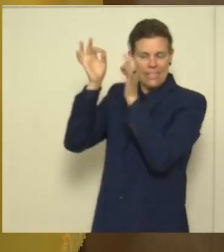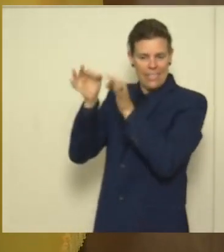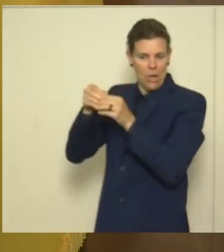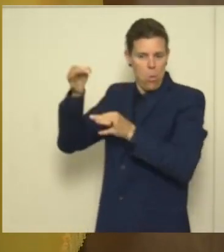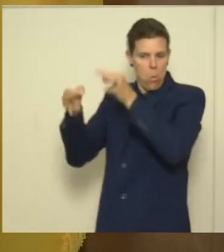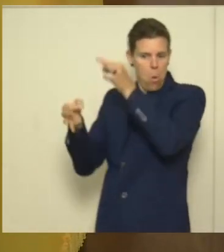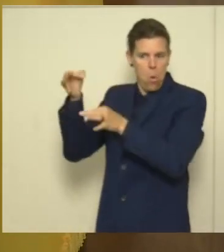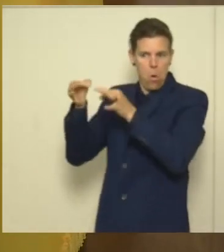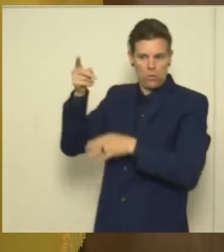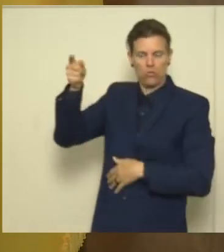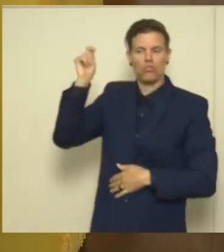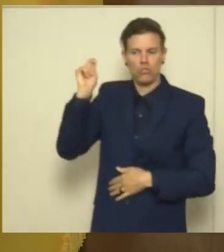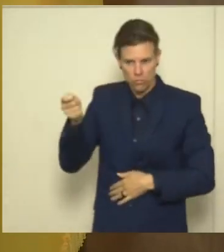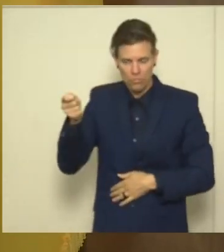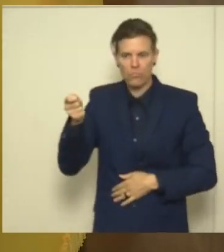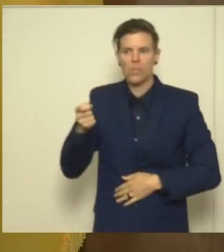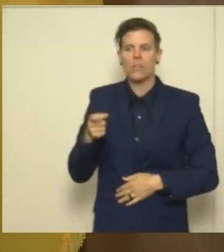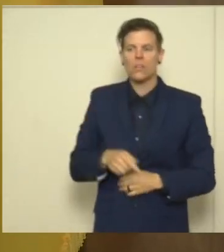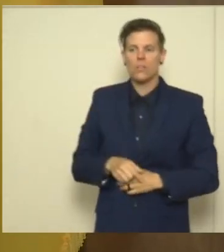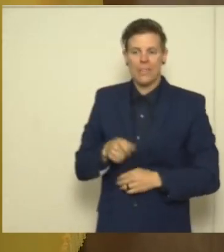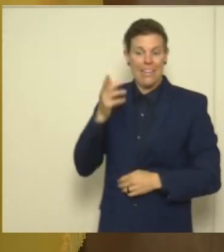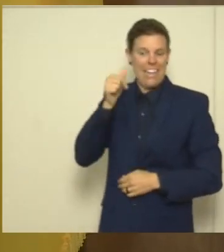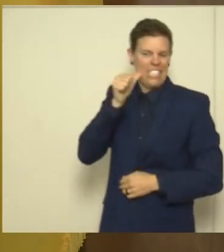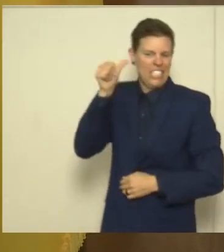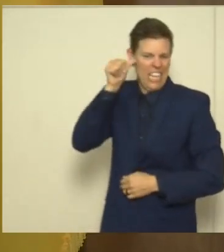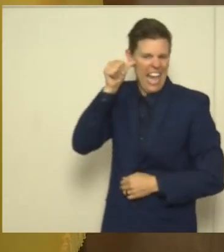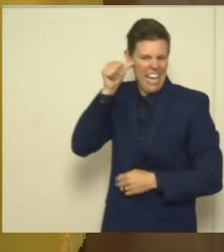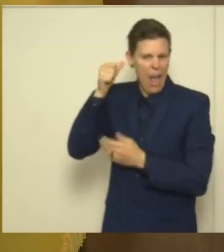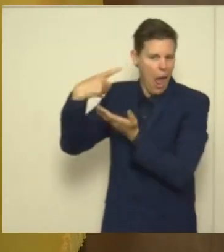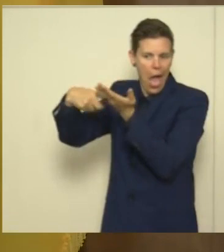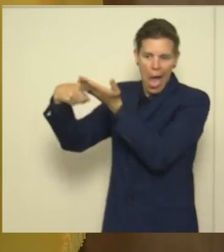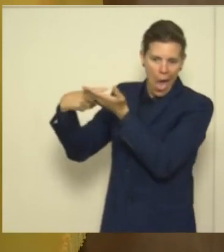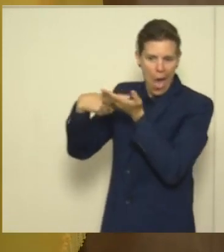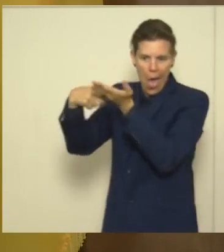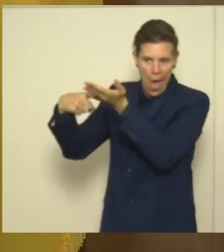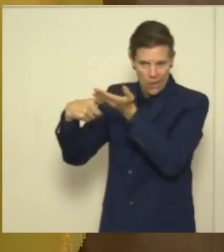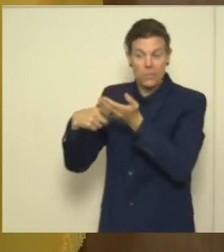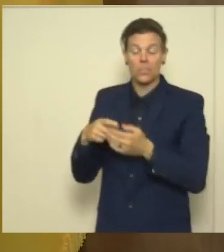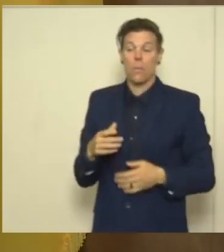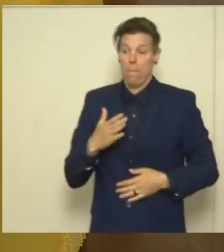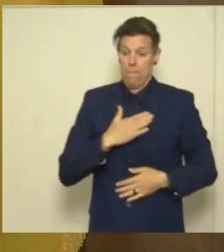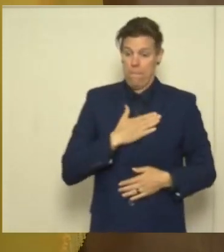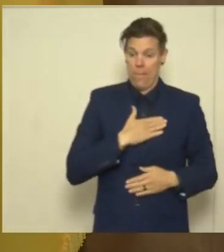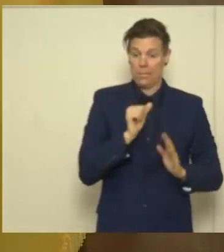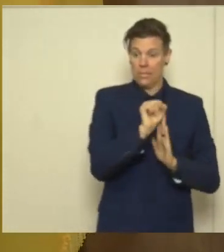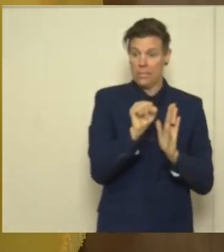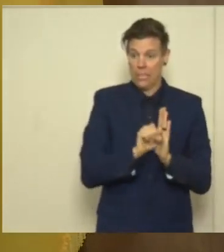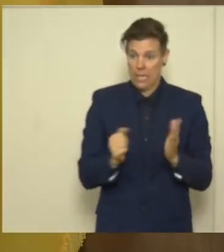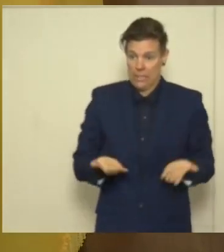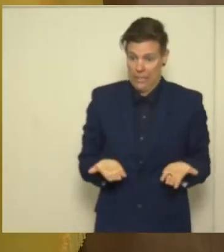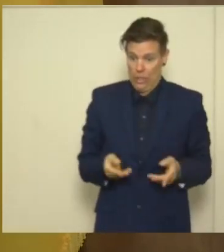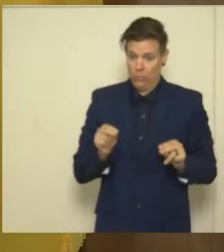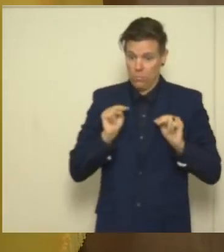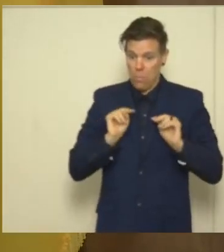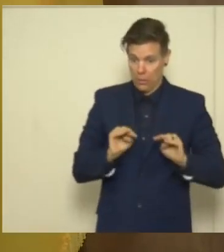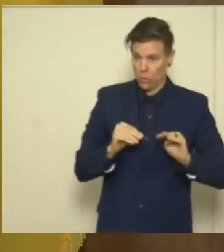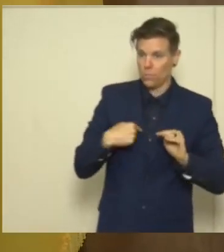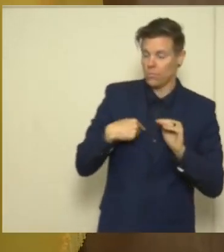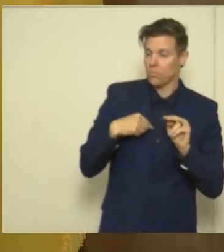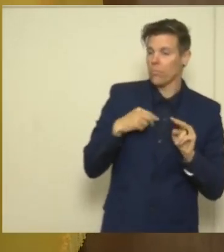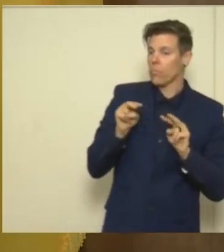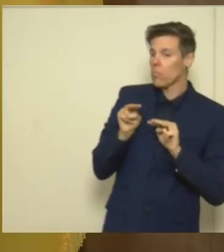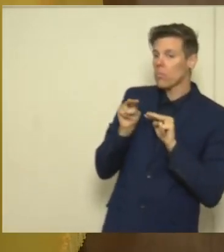were presented in court yesterday. The state's position is, frankly, if we're going to treat private schools like public